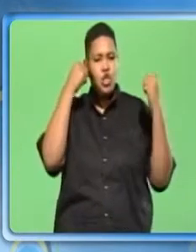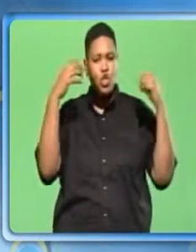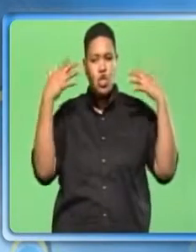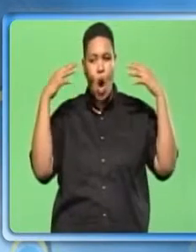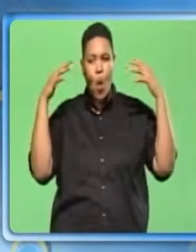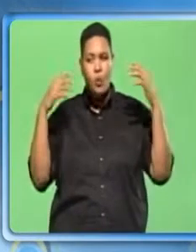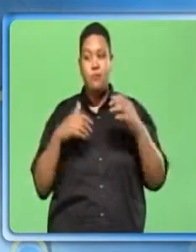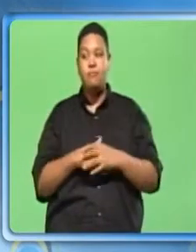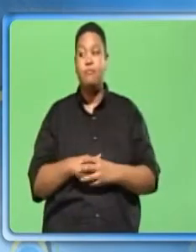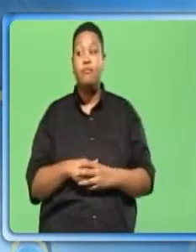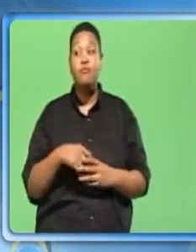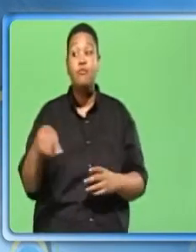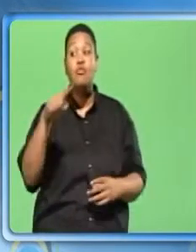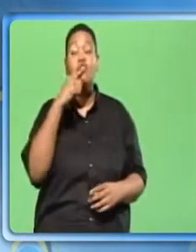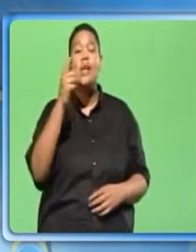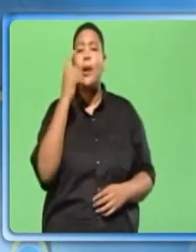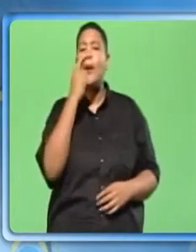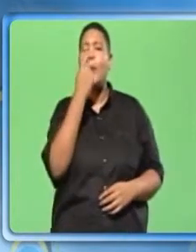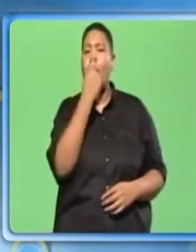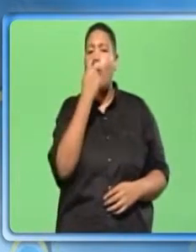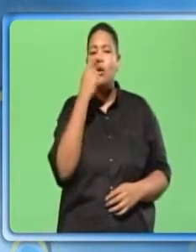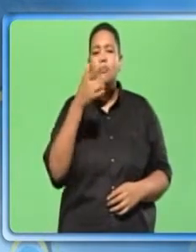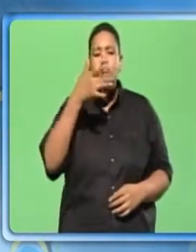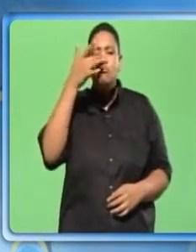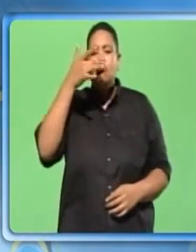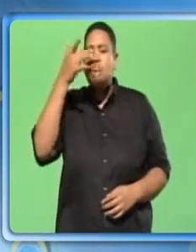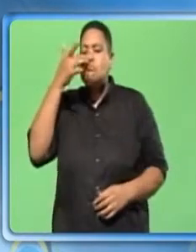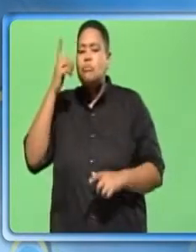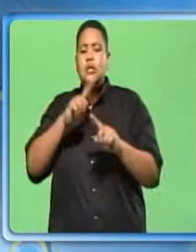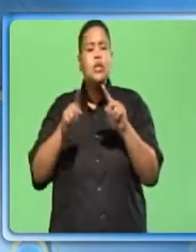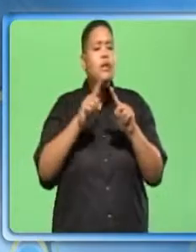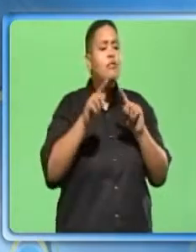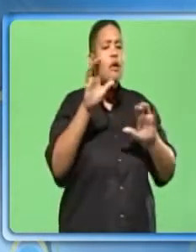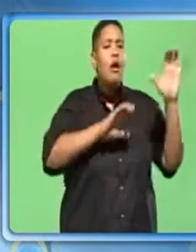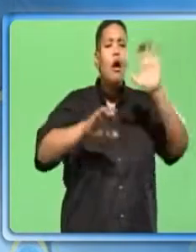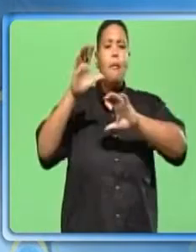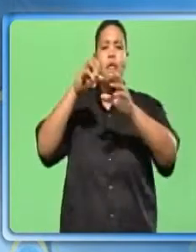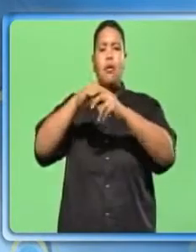The receptors in the nose detect different chemical stimuli in the air.